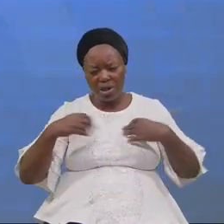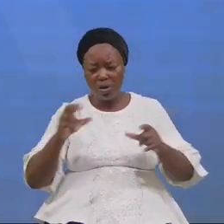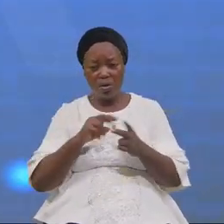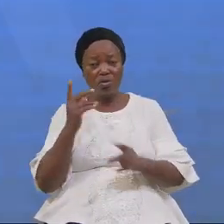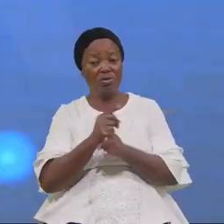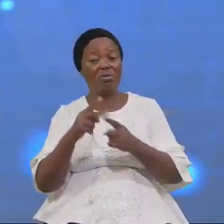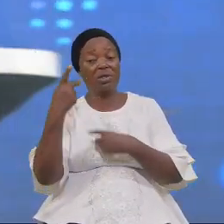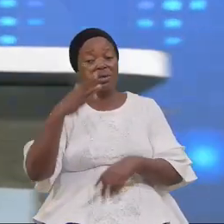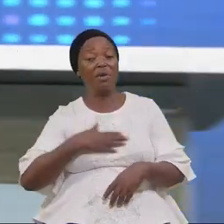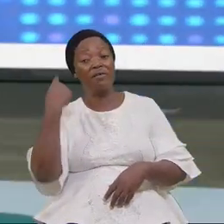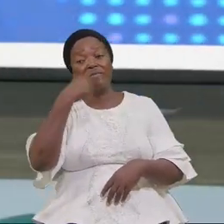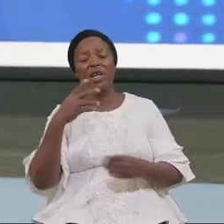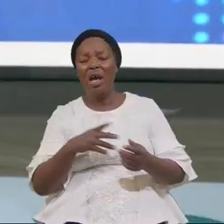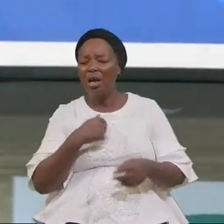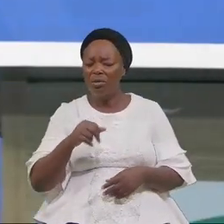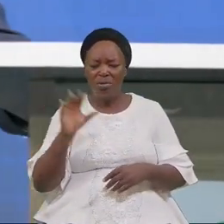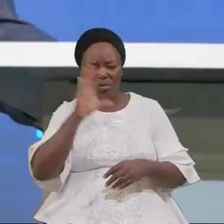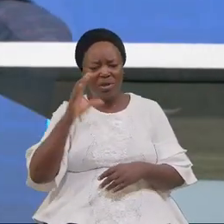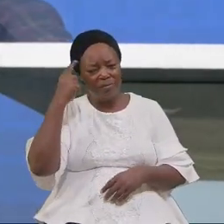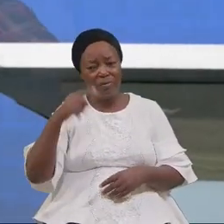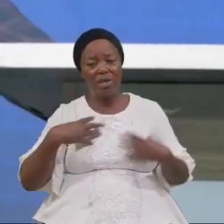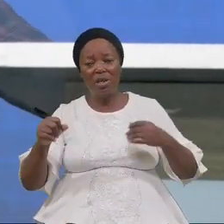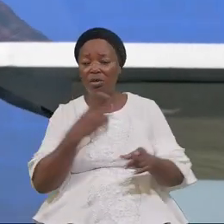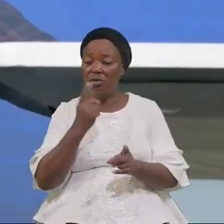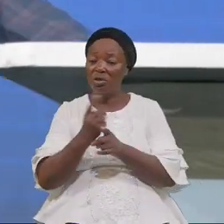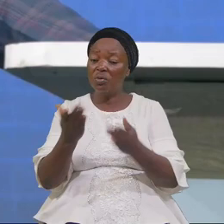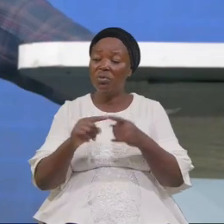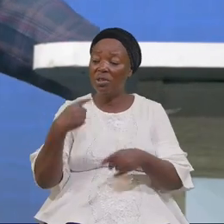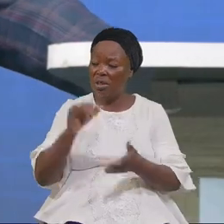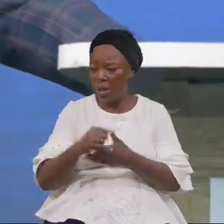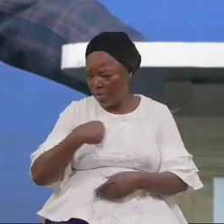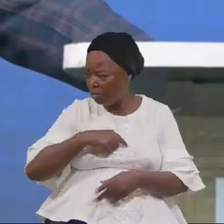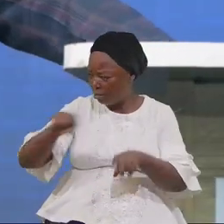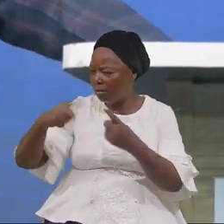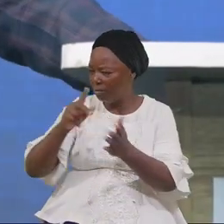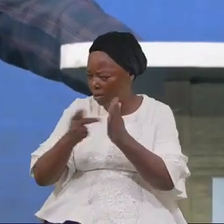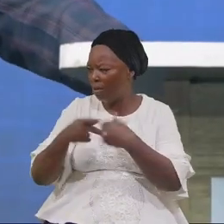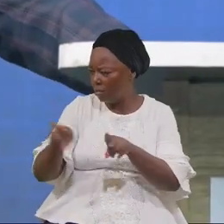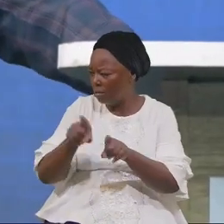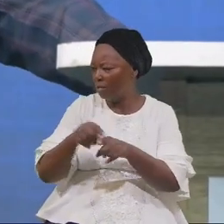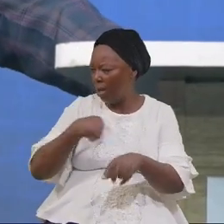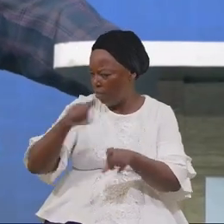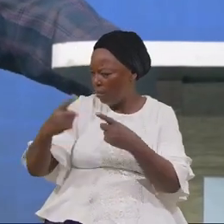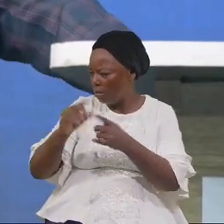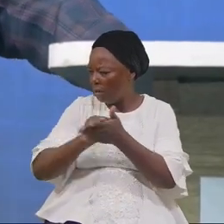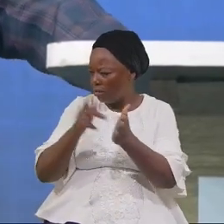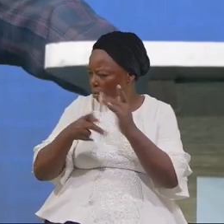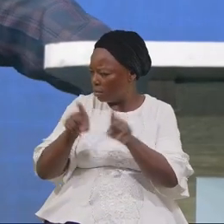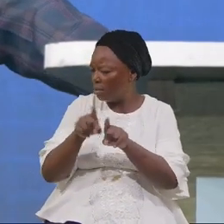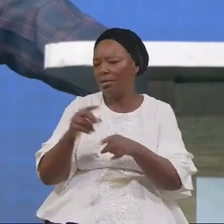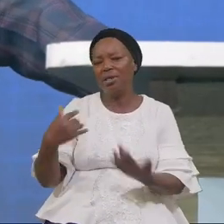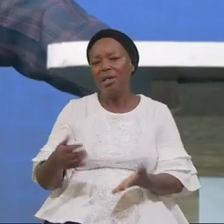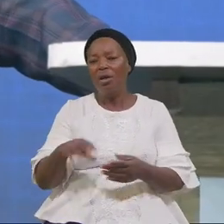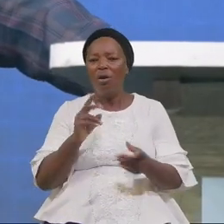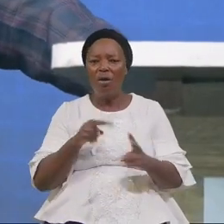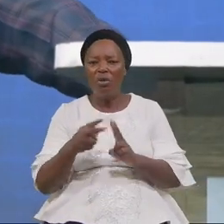for healing, or you just want to say, I was there, I attended that crusade, and you know, I heard